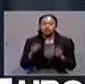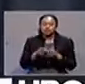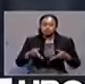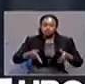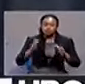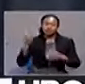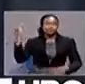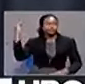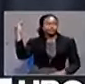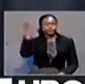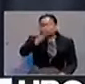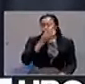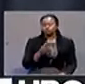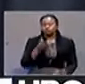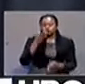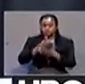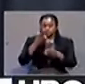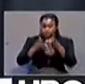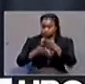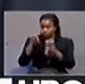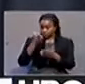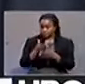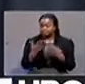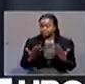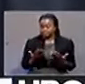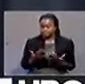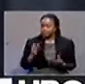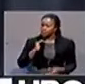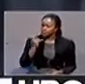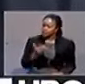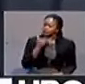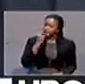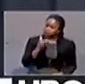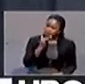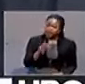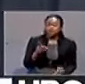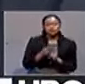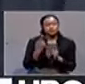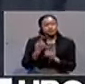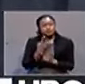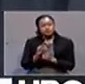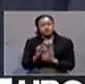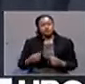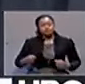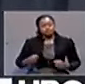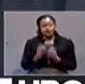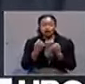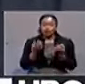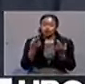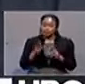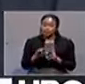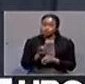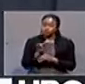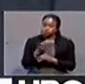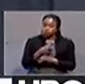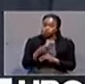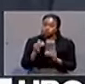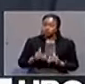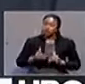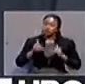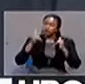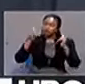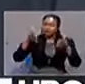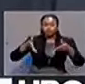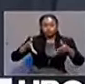be constructed. Madam Speaker, also a number of accidents are happening on Guru Highway Road around